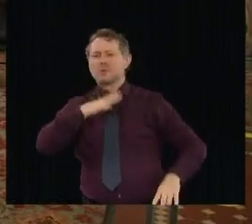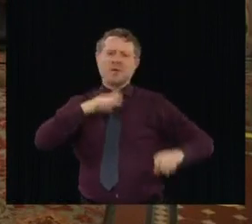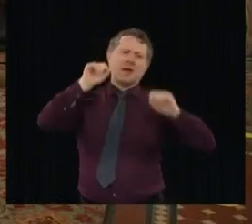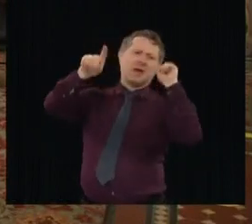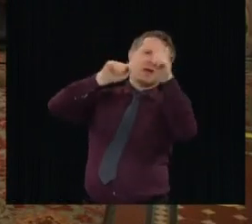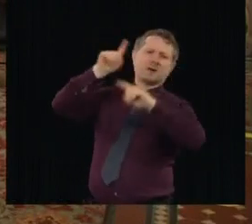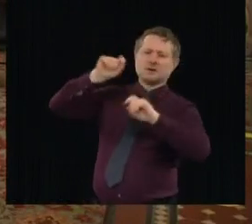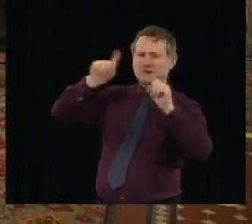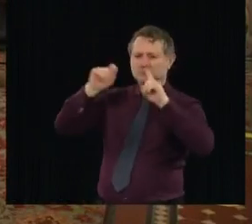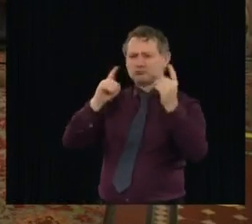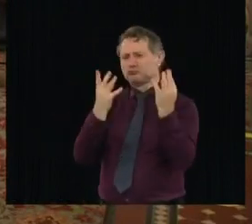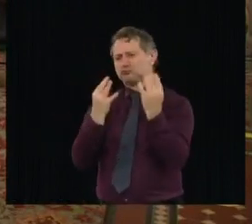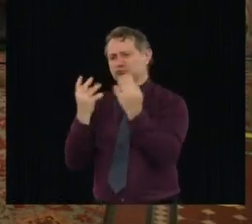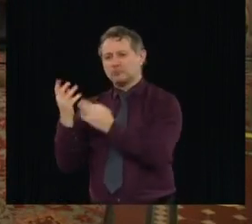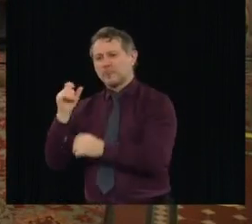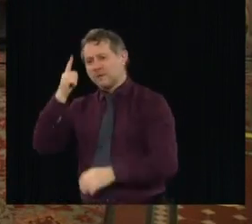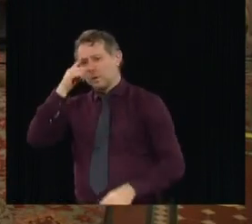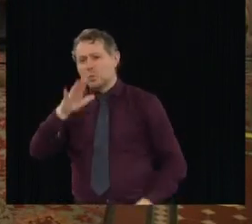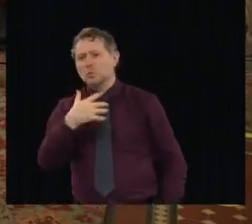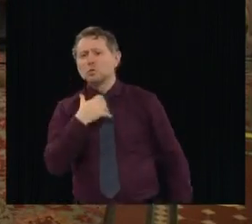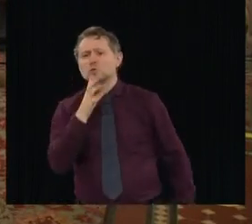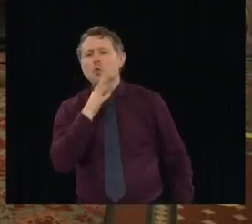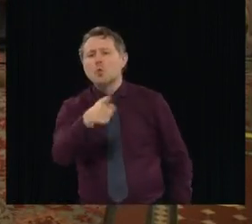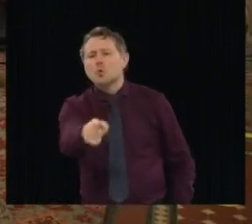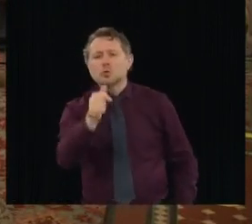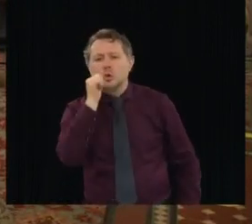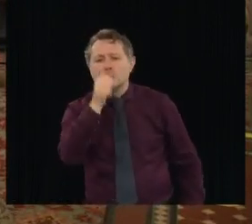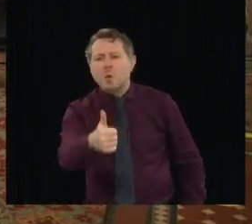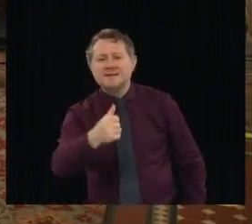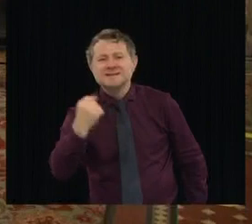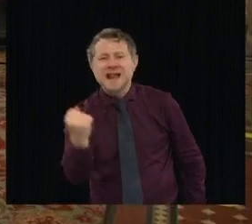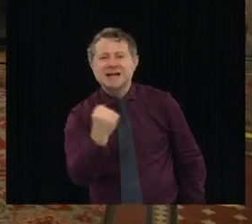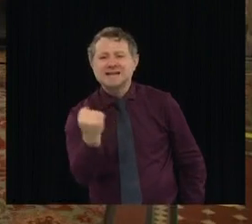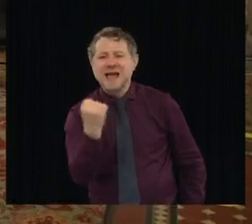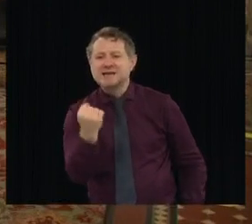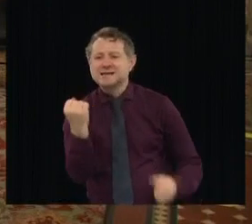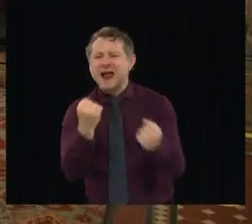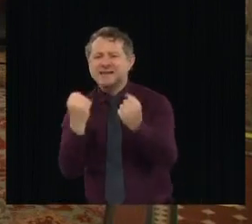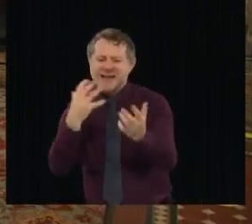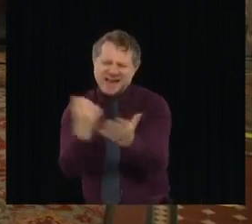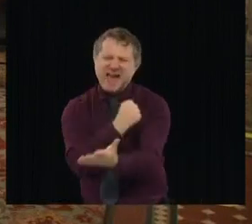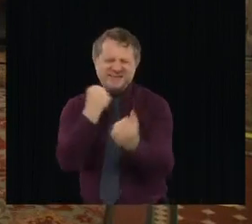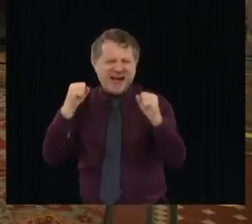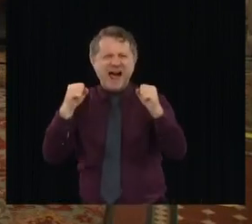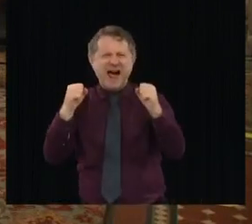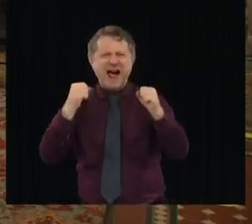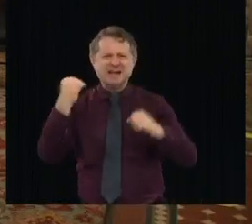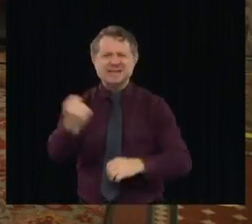I will talk to you tomorrow, Saturday. Yay, Saturday service.